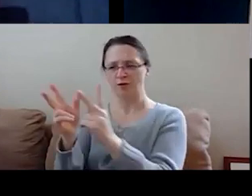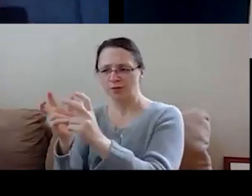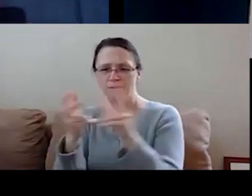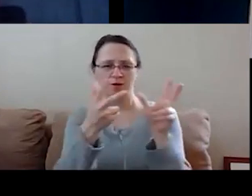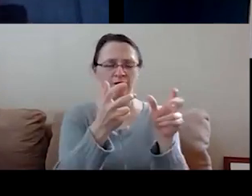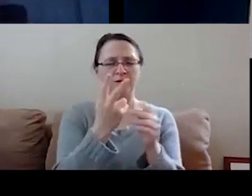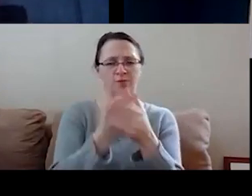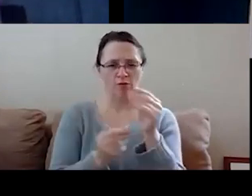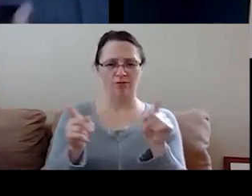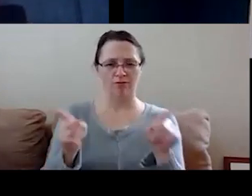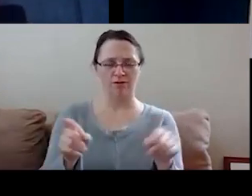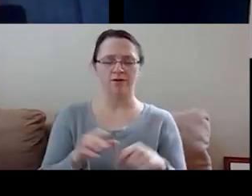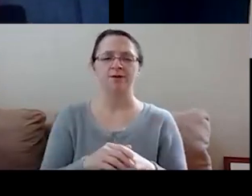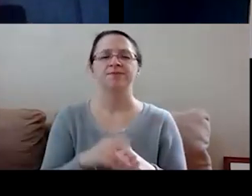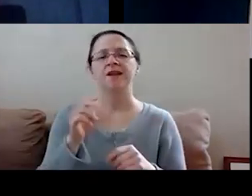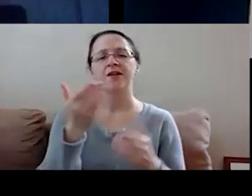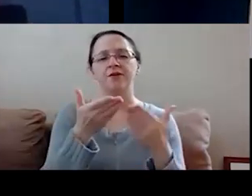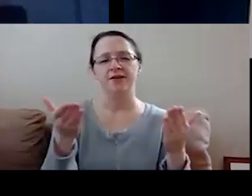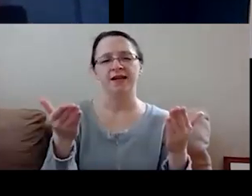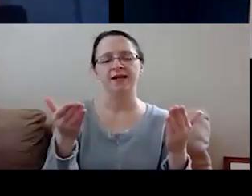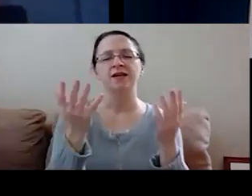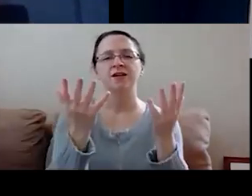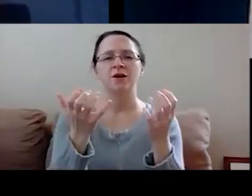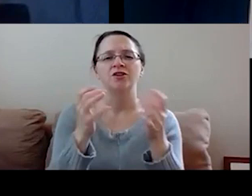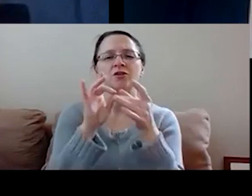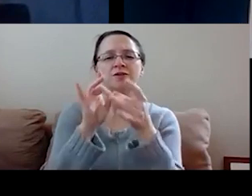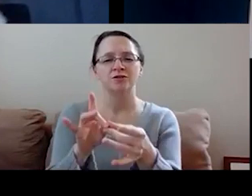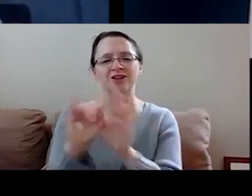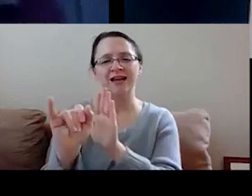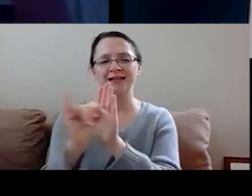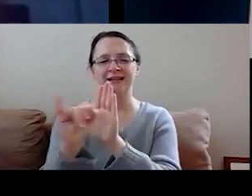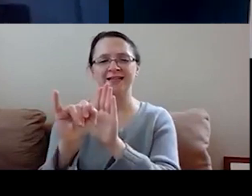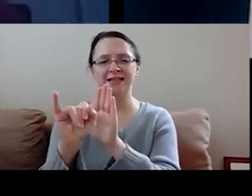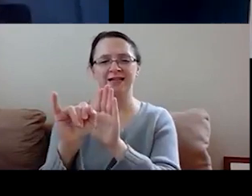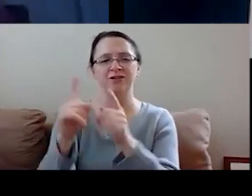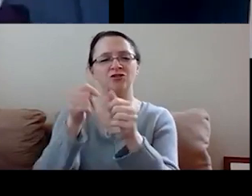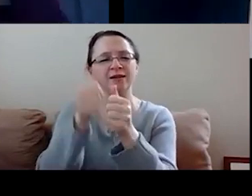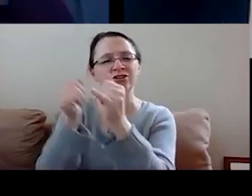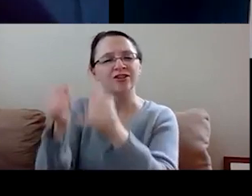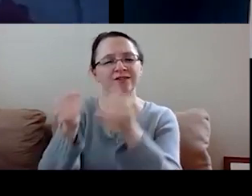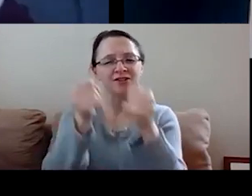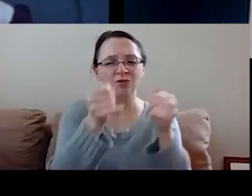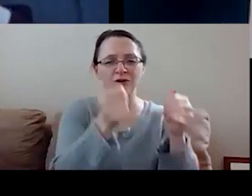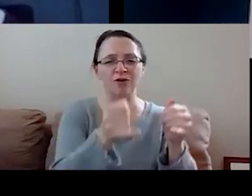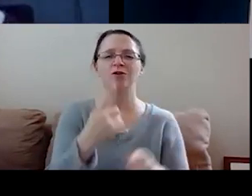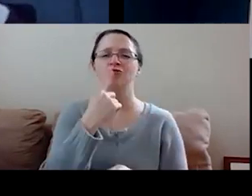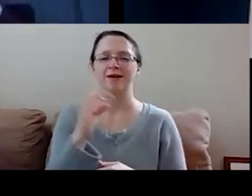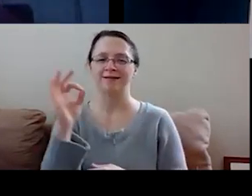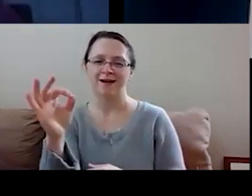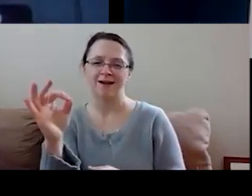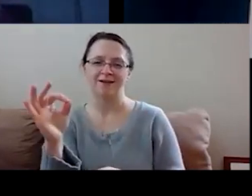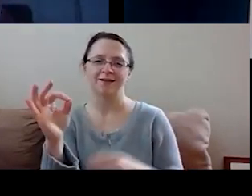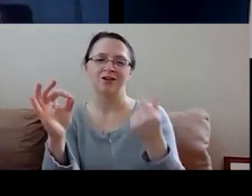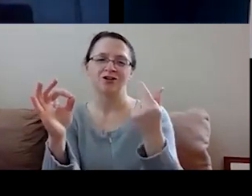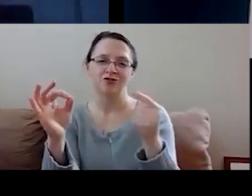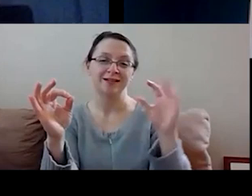signal. Now, there is another thing, which is you want to associate identity to these like red dot and the